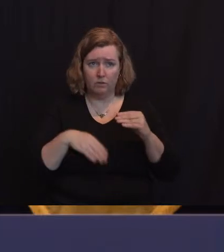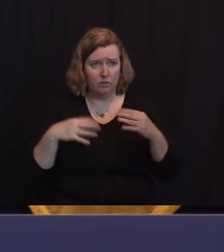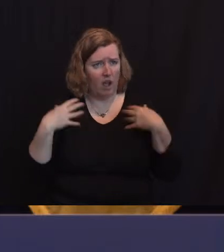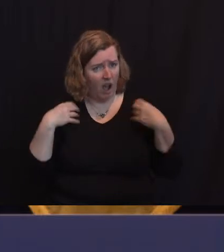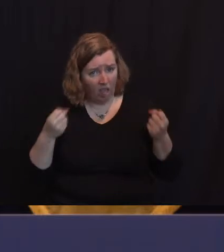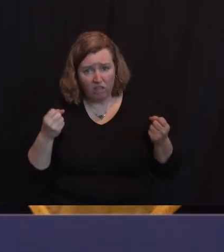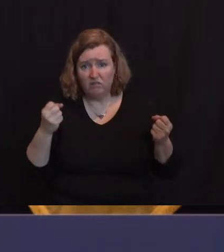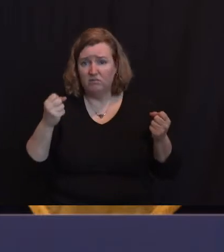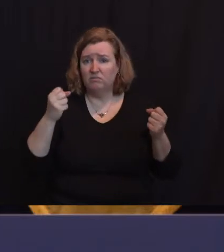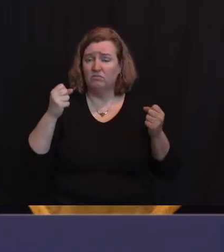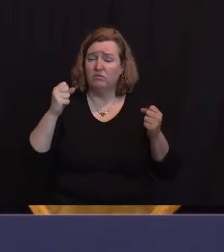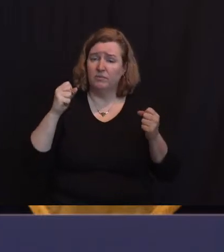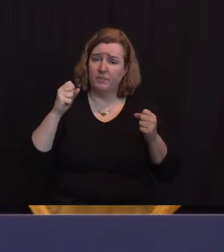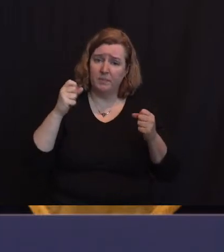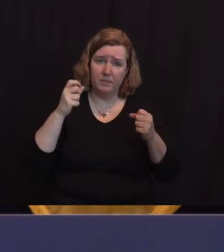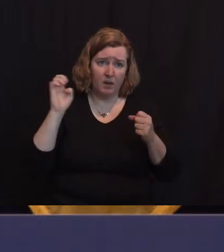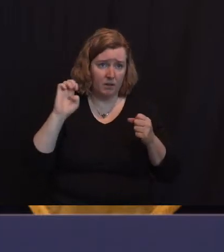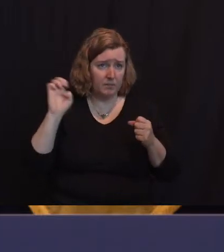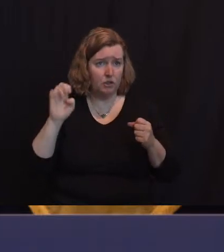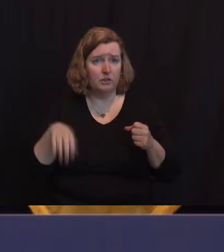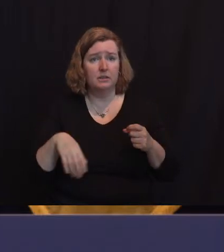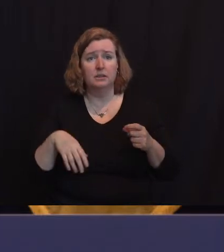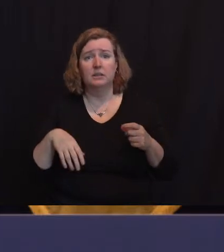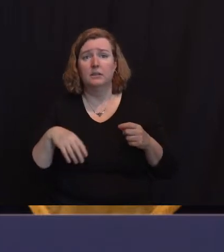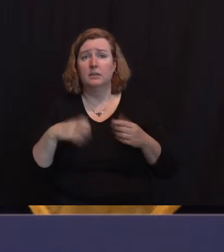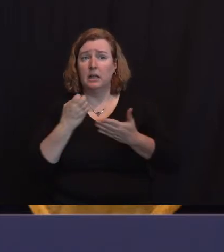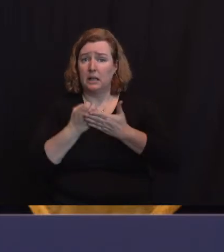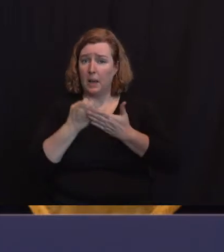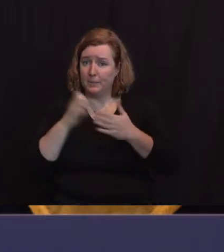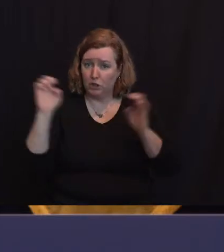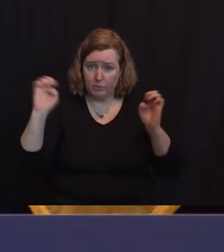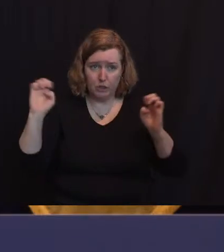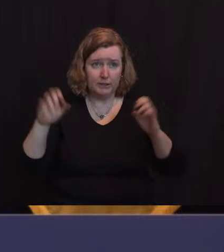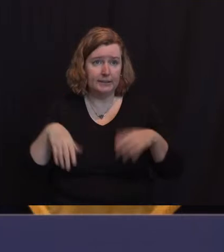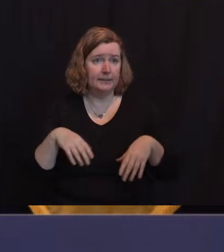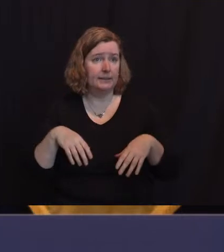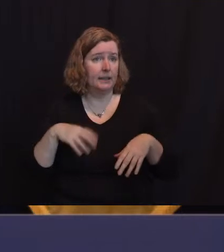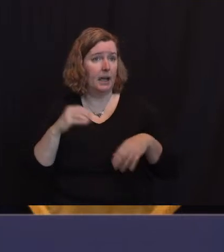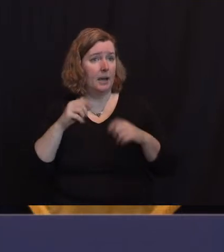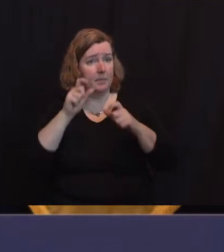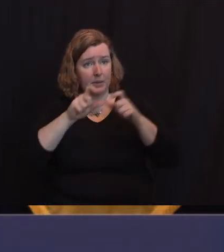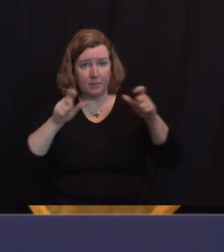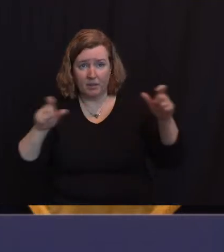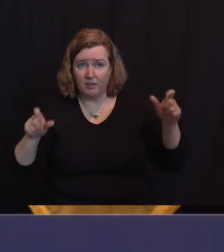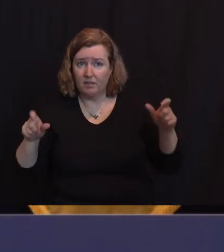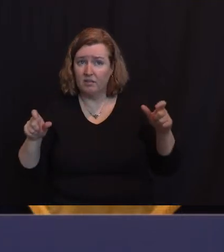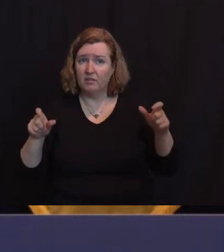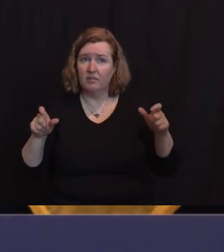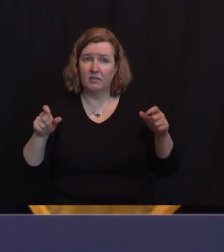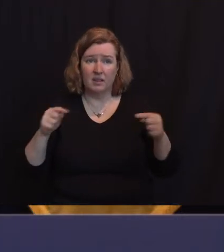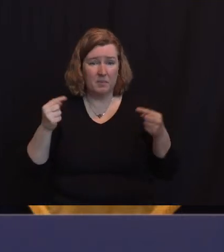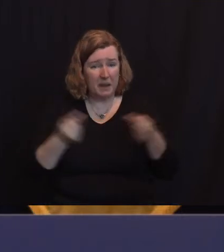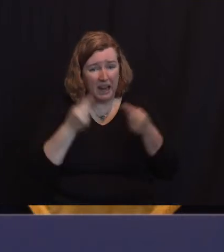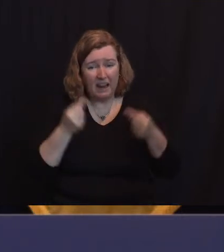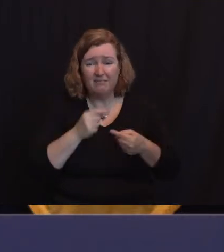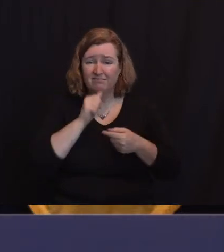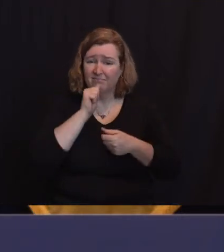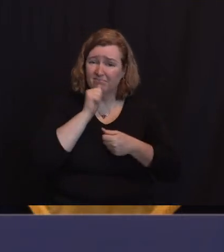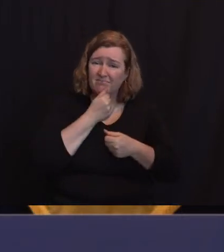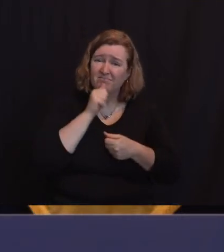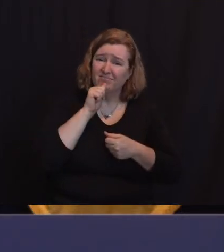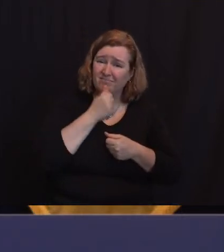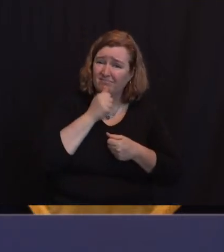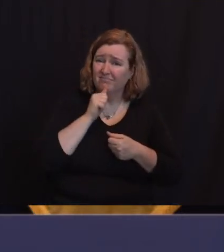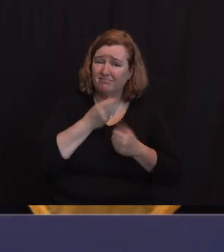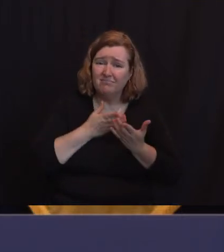standpoint, and I can tell you from an economic standpoint, and from a pain and suffering at the individual level. We have a lot of